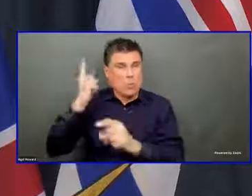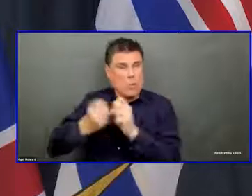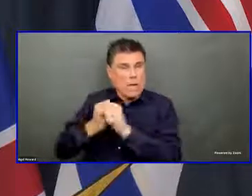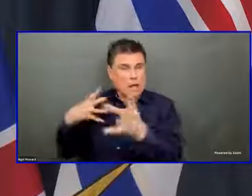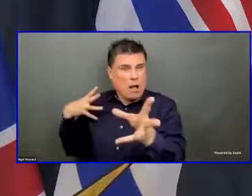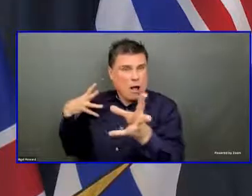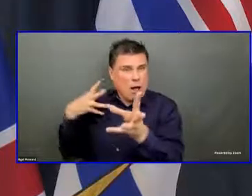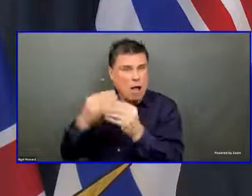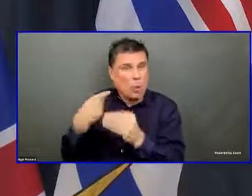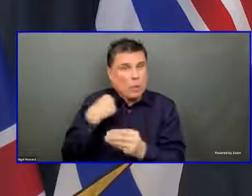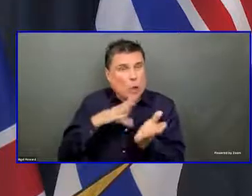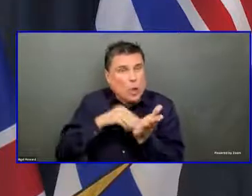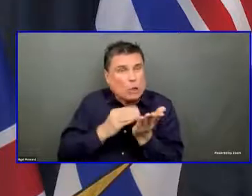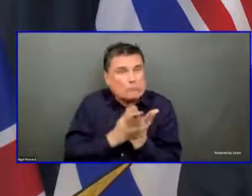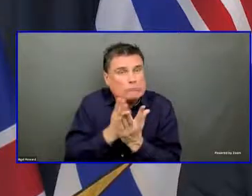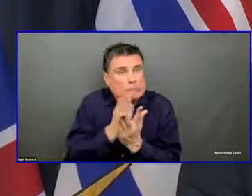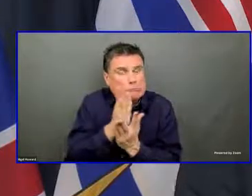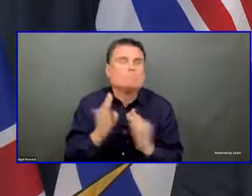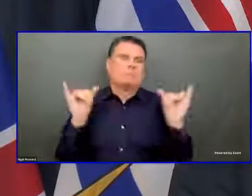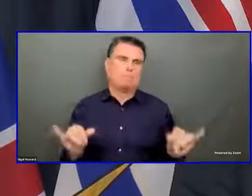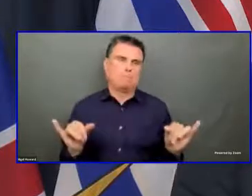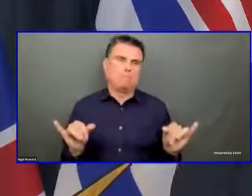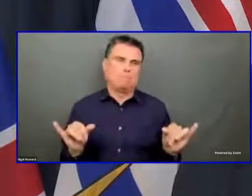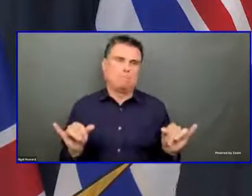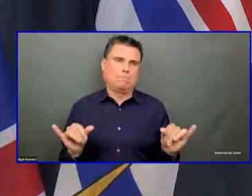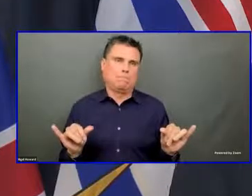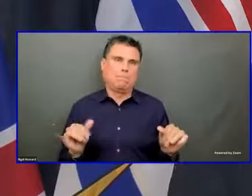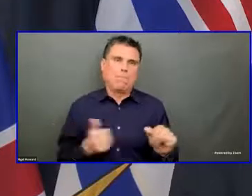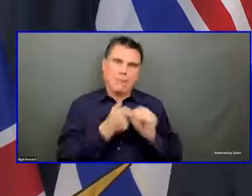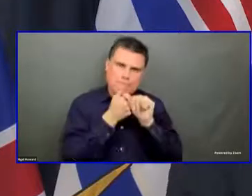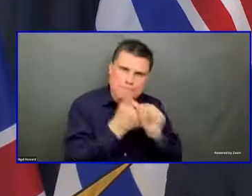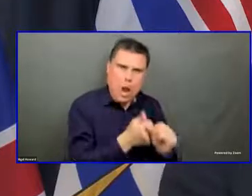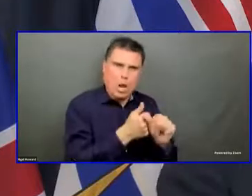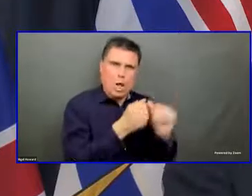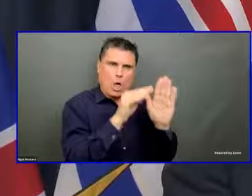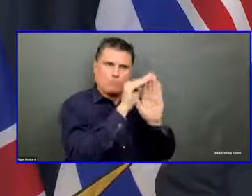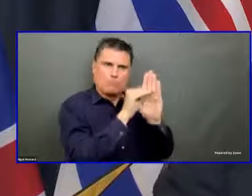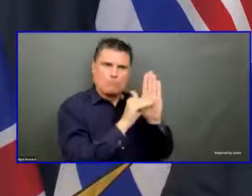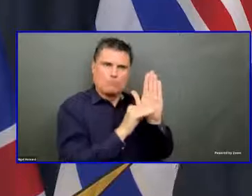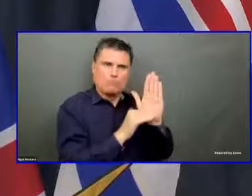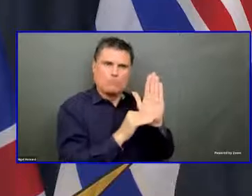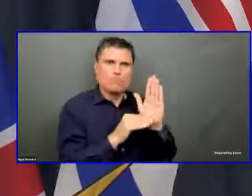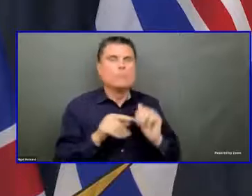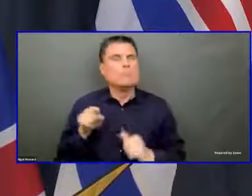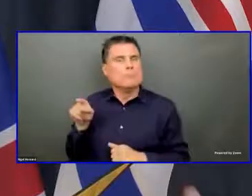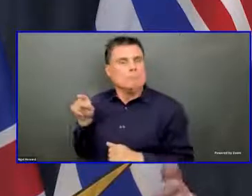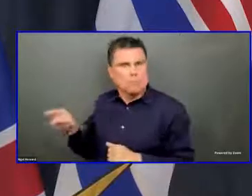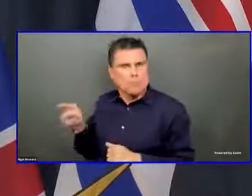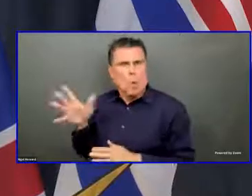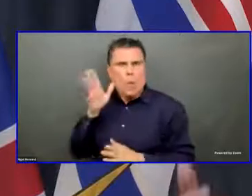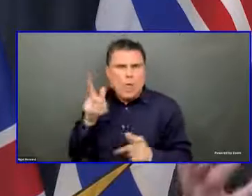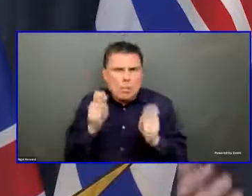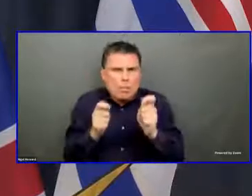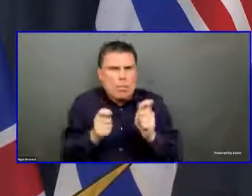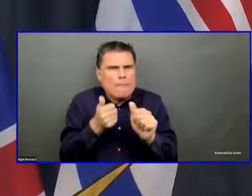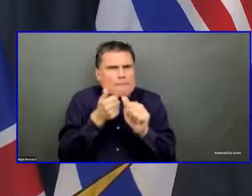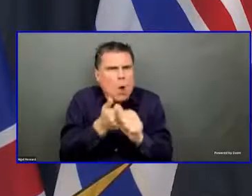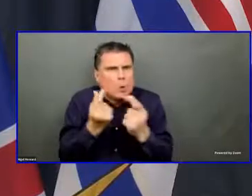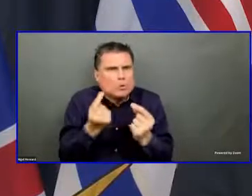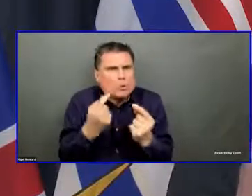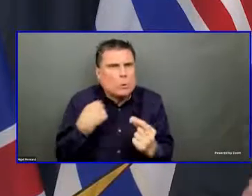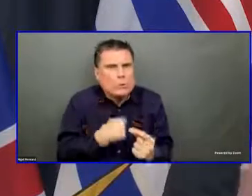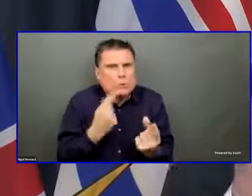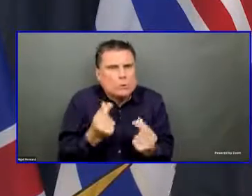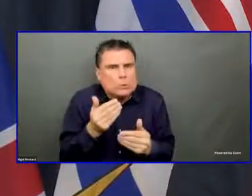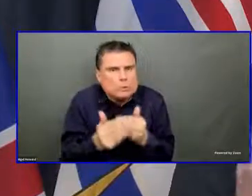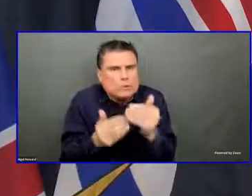public health orders as they evolve. Until we have developed the community immunity we are hopeful for from the